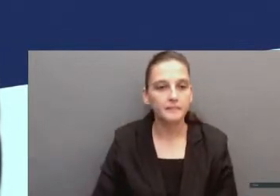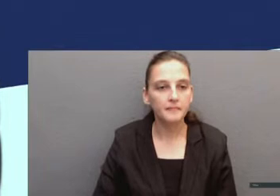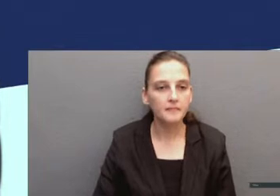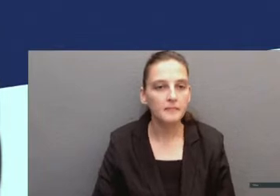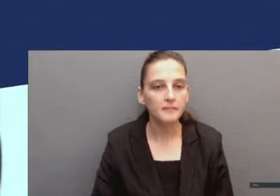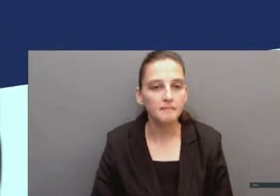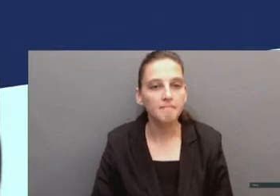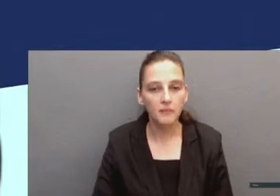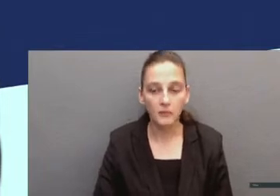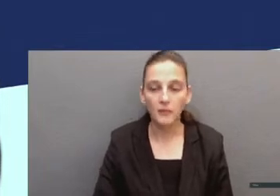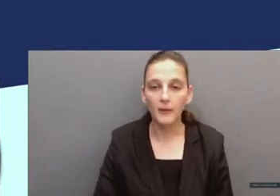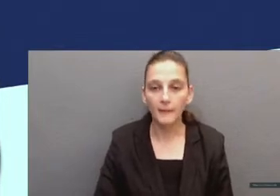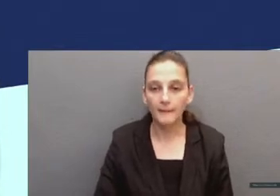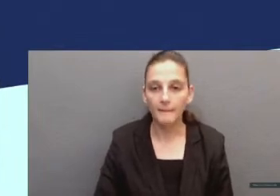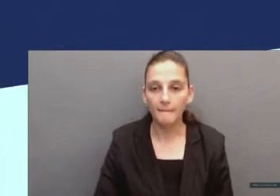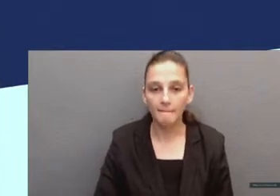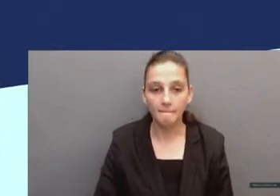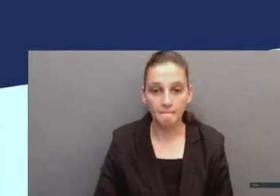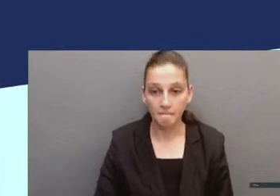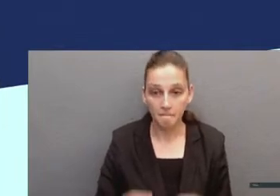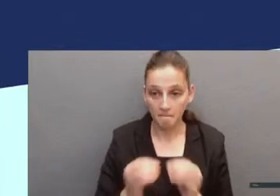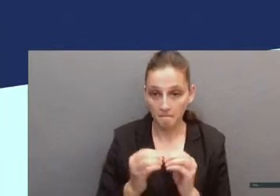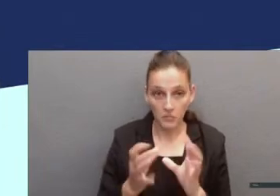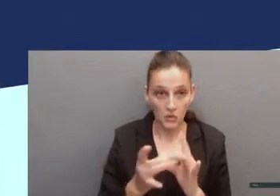All right. Any other comments?